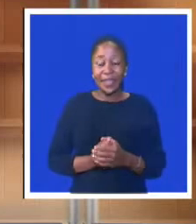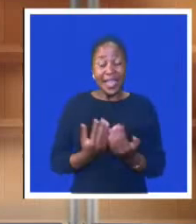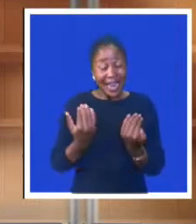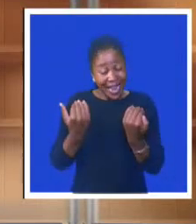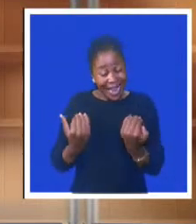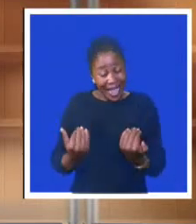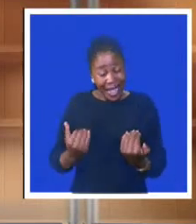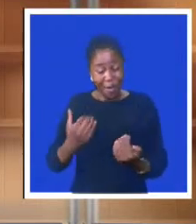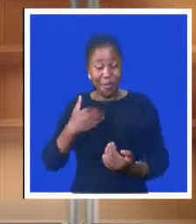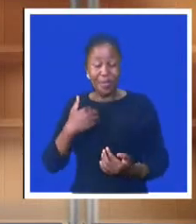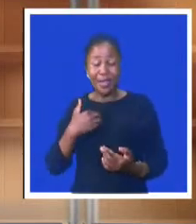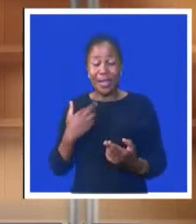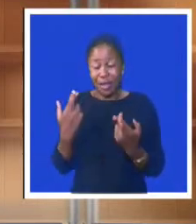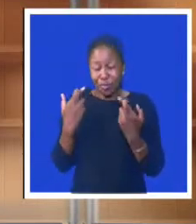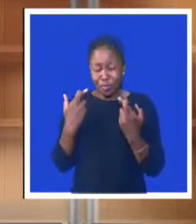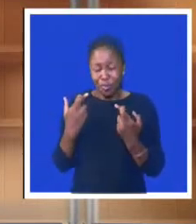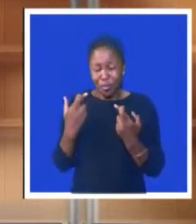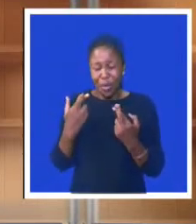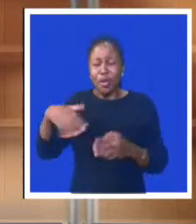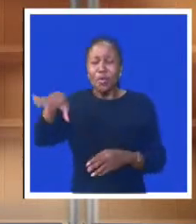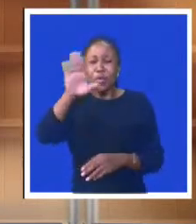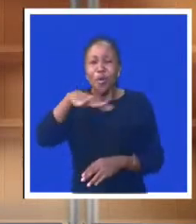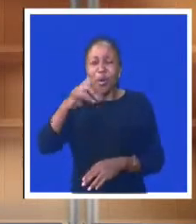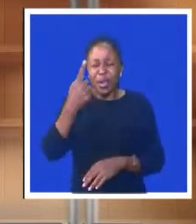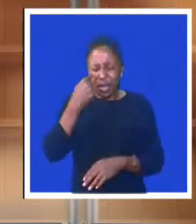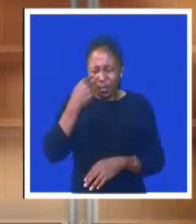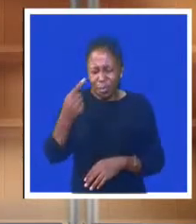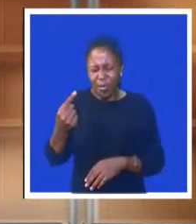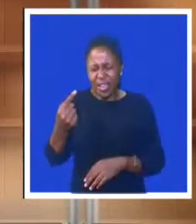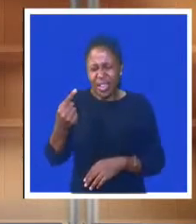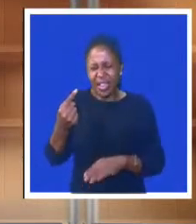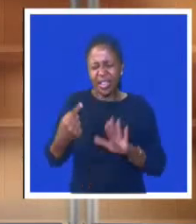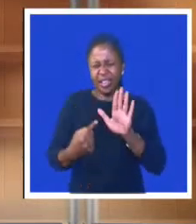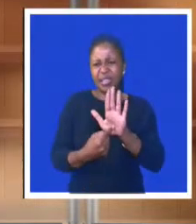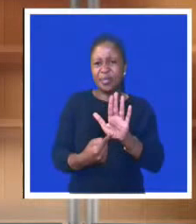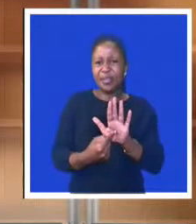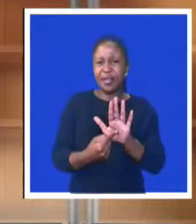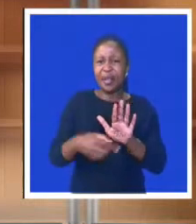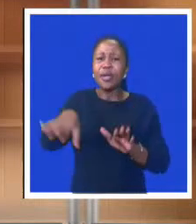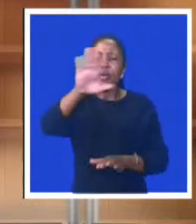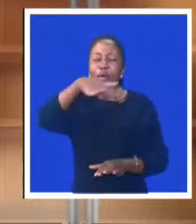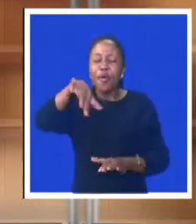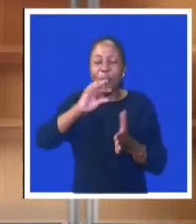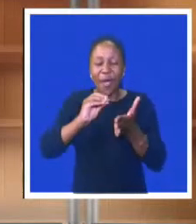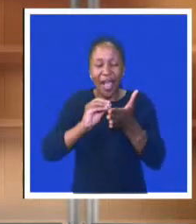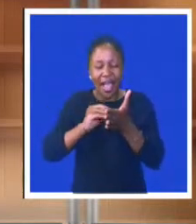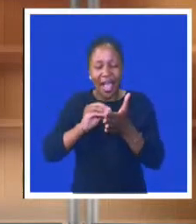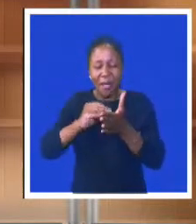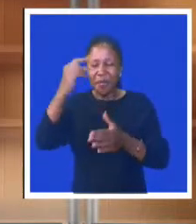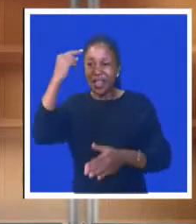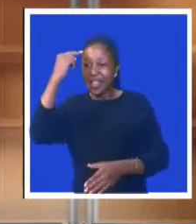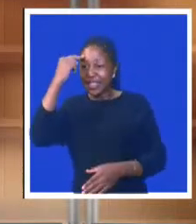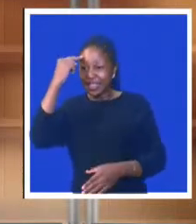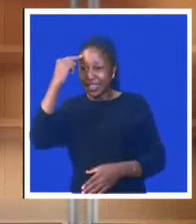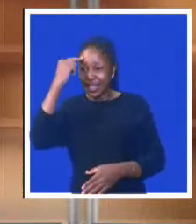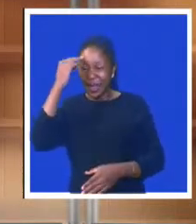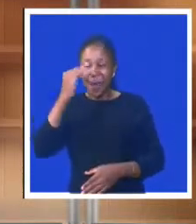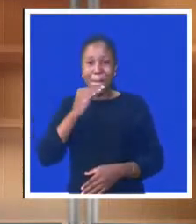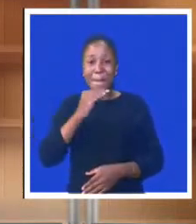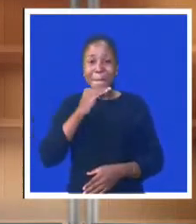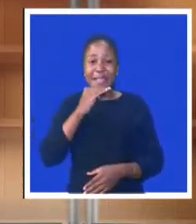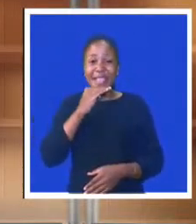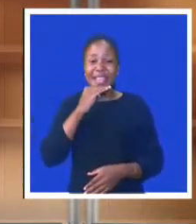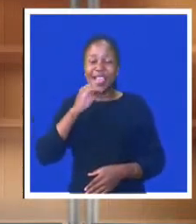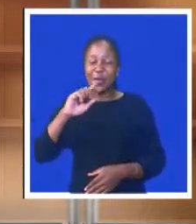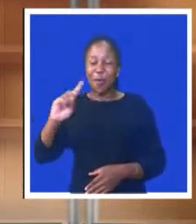of these examples, you are now having an understanding of what preposition means.